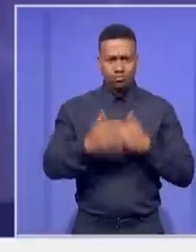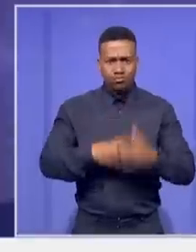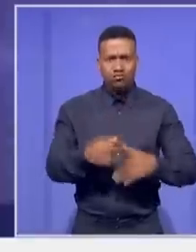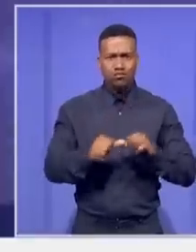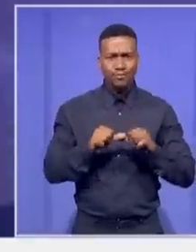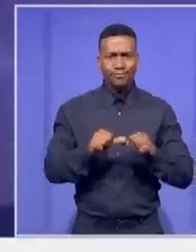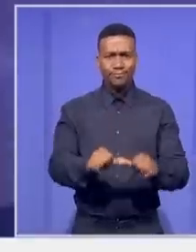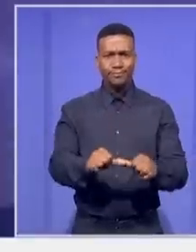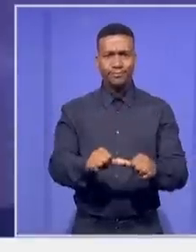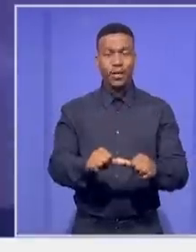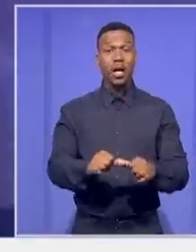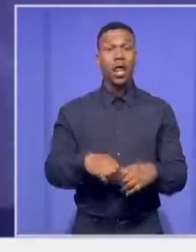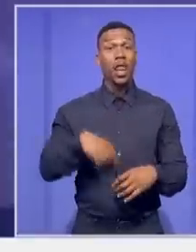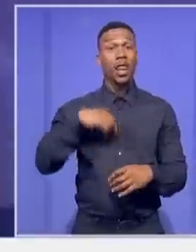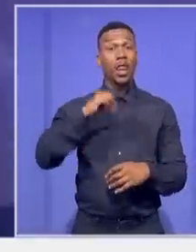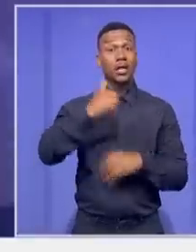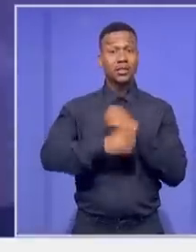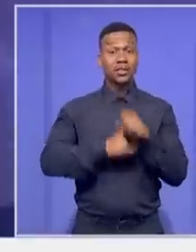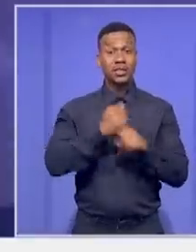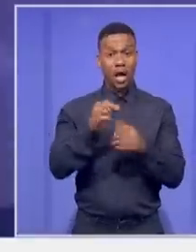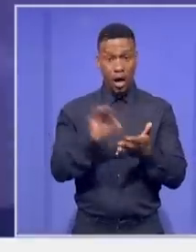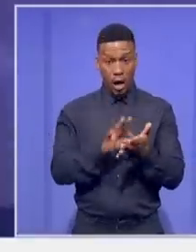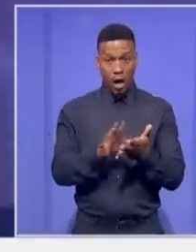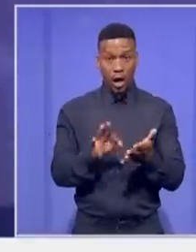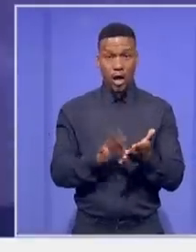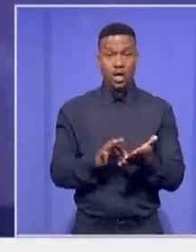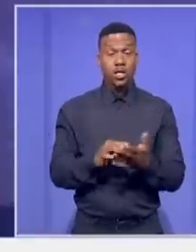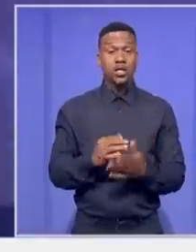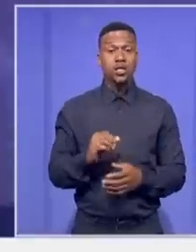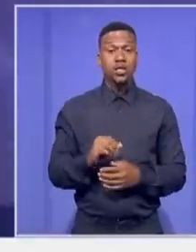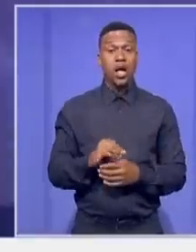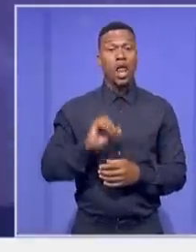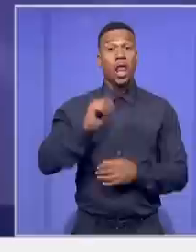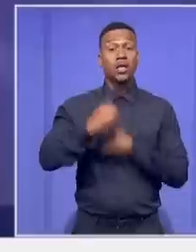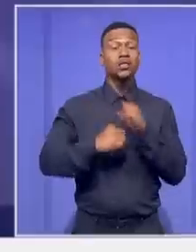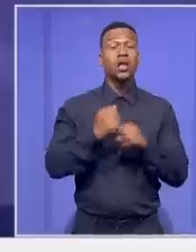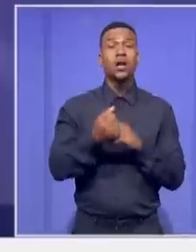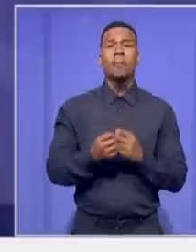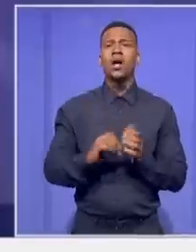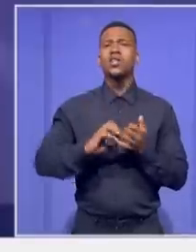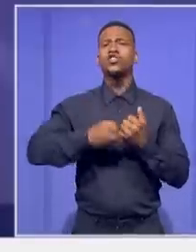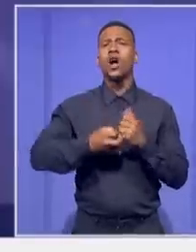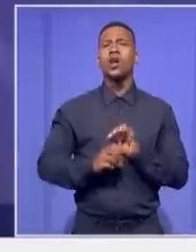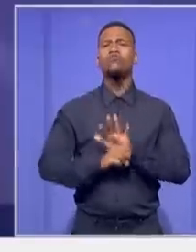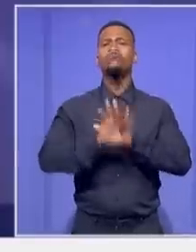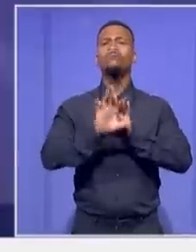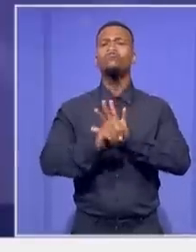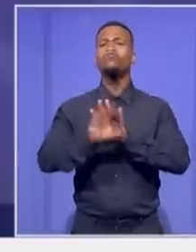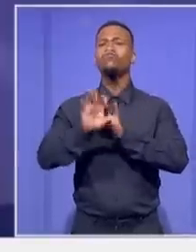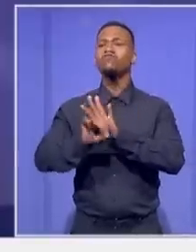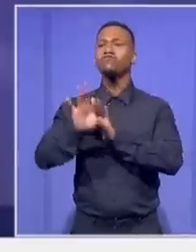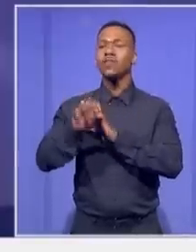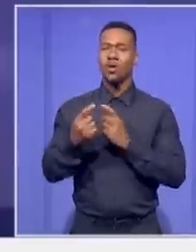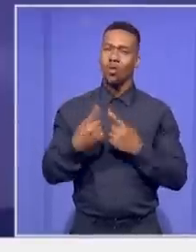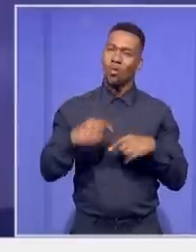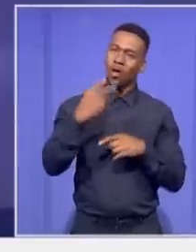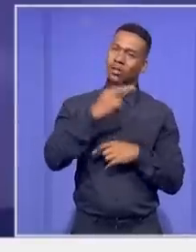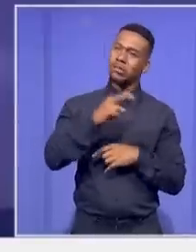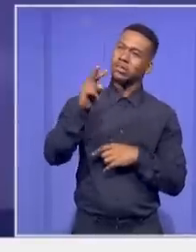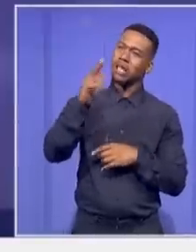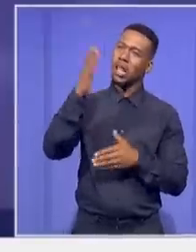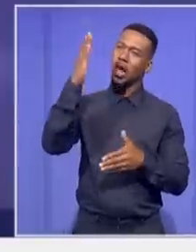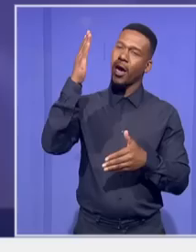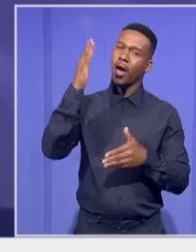there, and they, as they roll out their squeeze campaign, we will see the end of the African